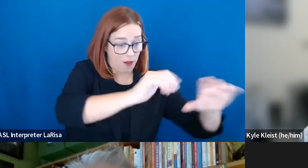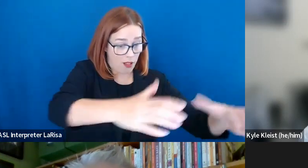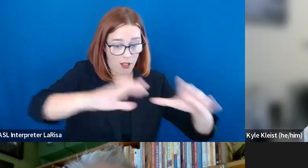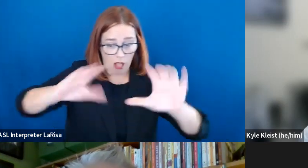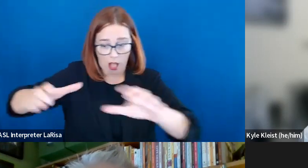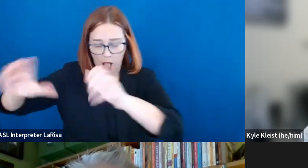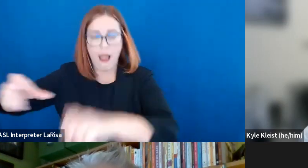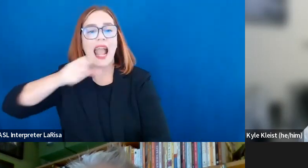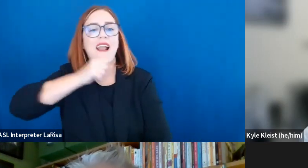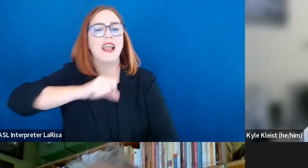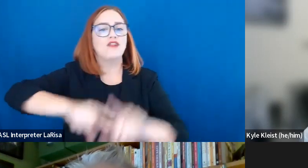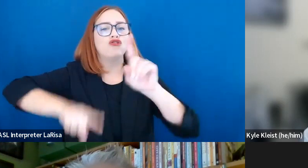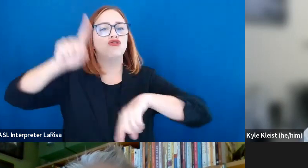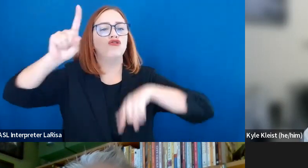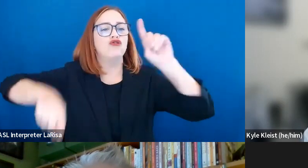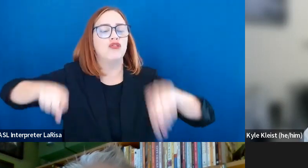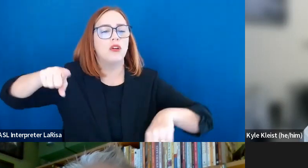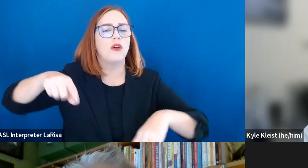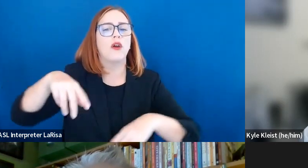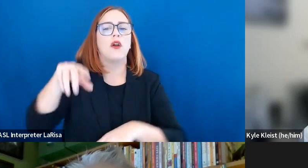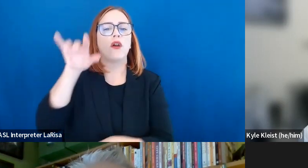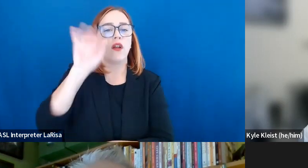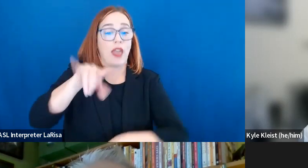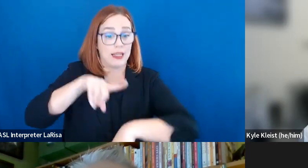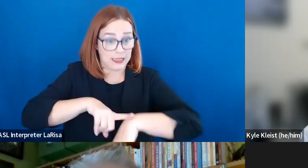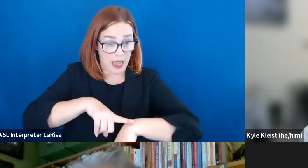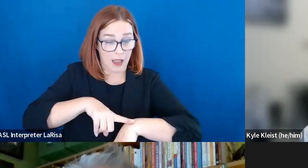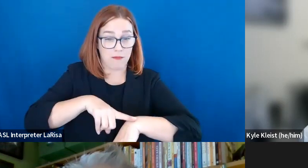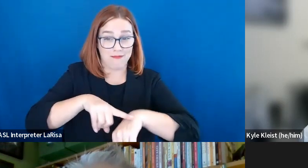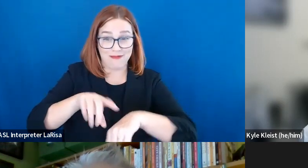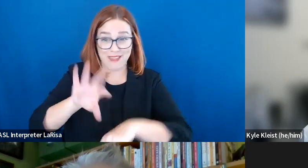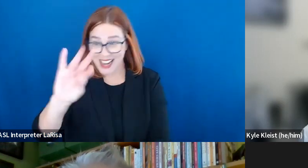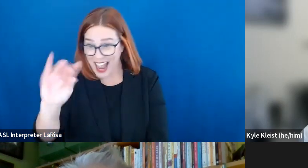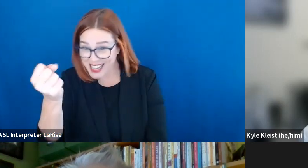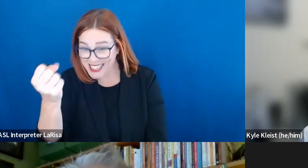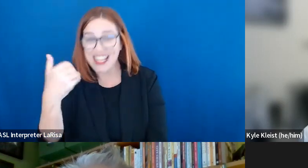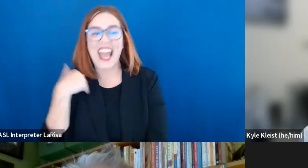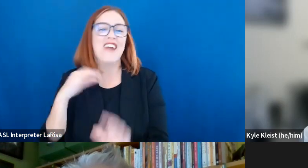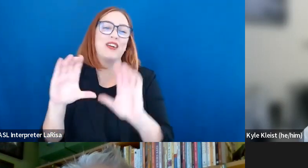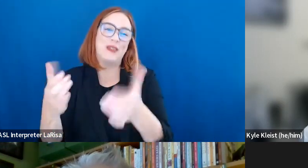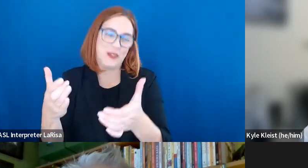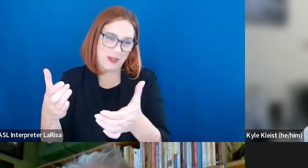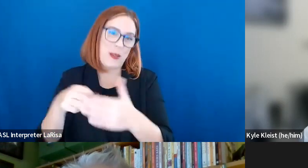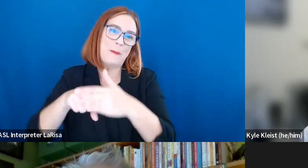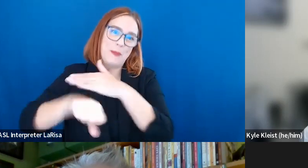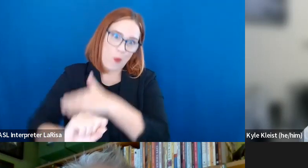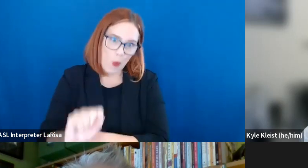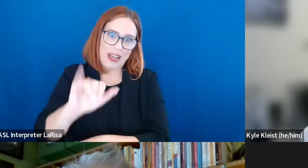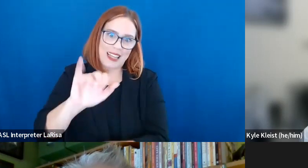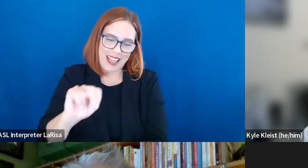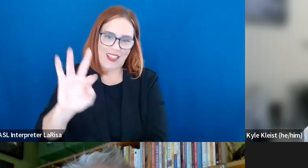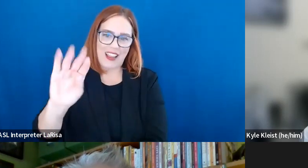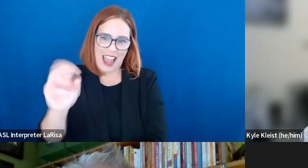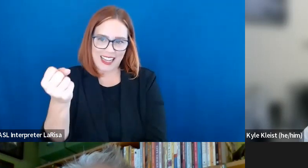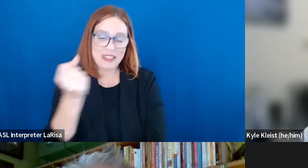going for was called Born in the 90s. So it was really geared toward